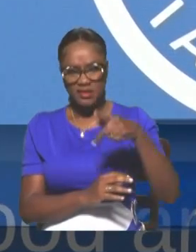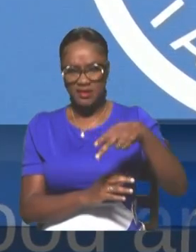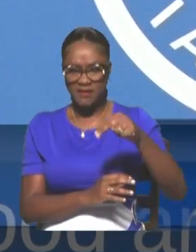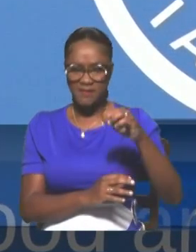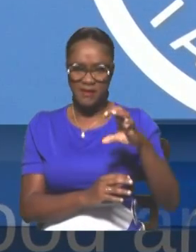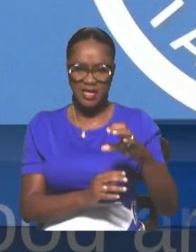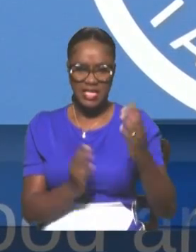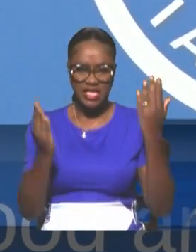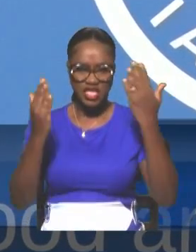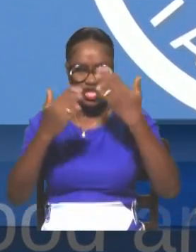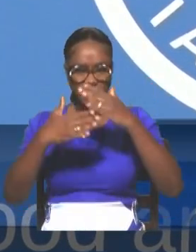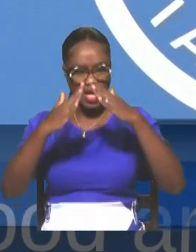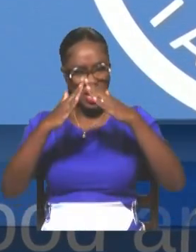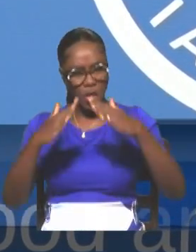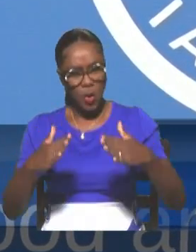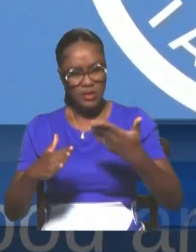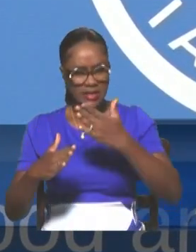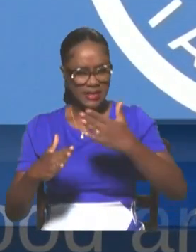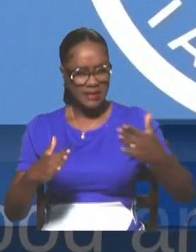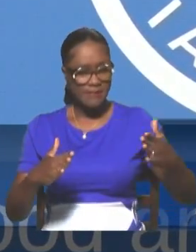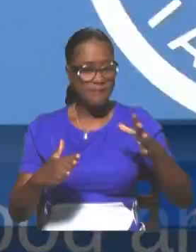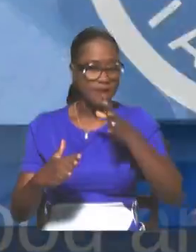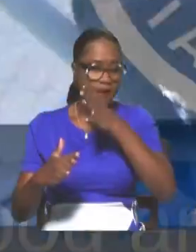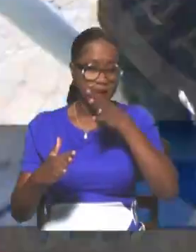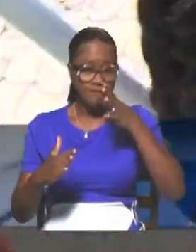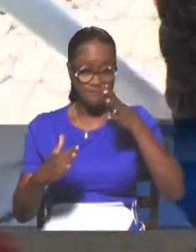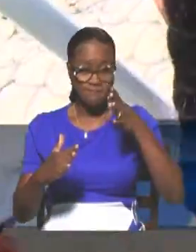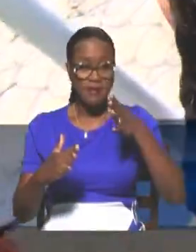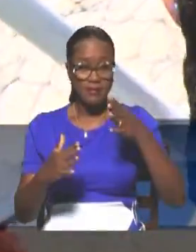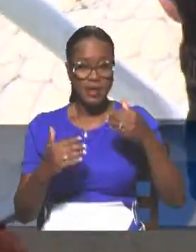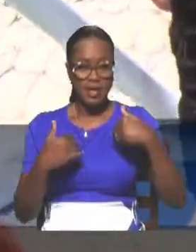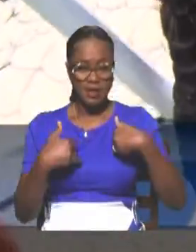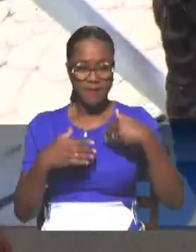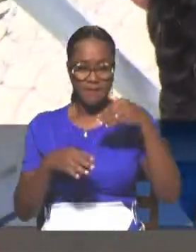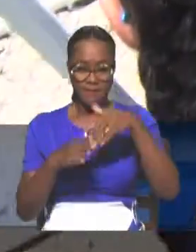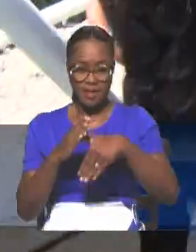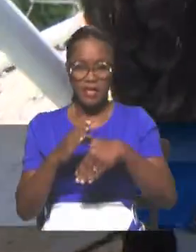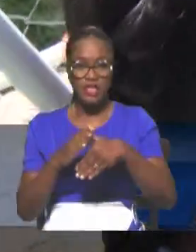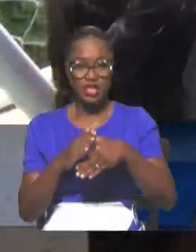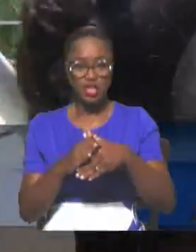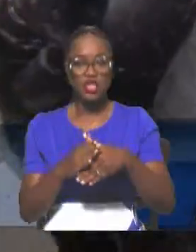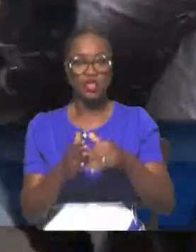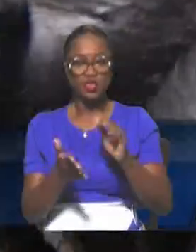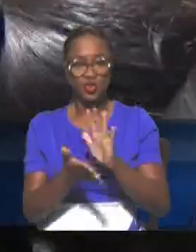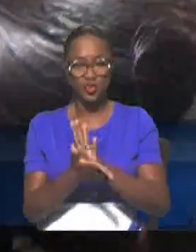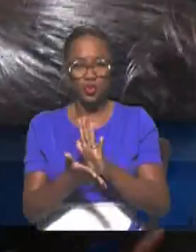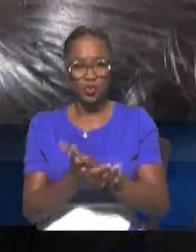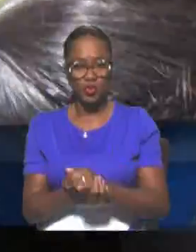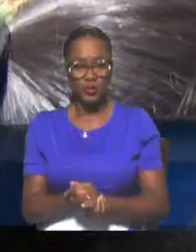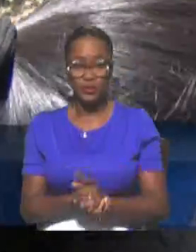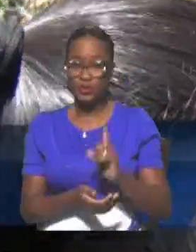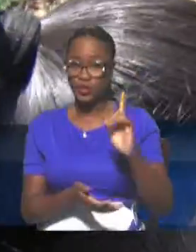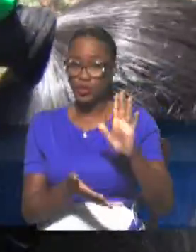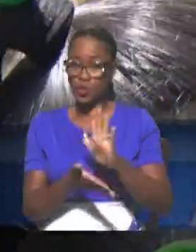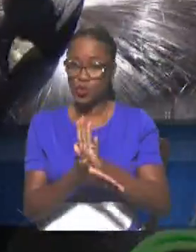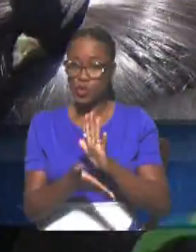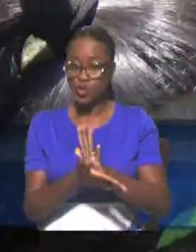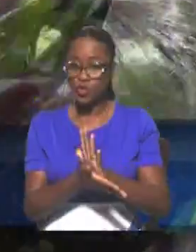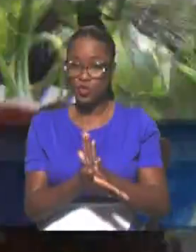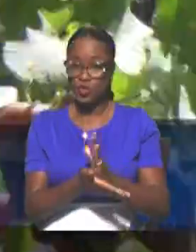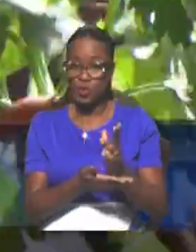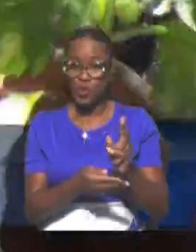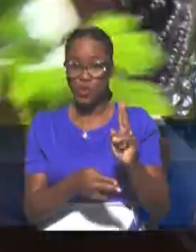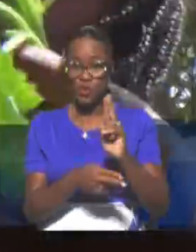houses, and vertical farms into the school environment. One school began the journey of planting through the hydroponic system,